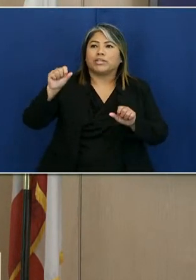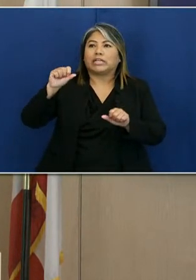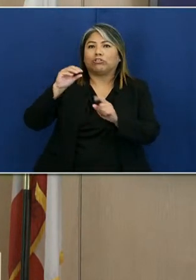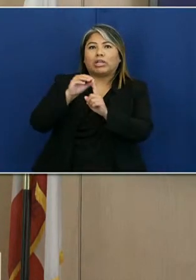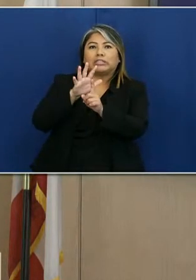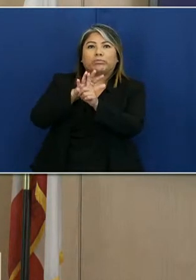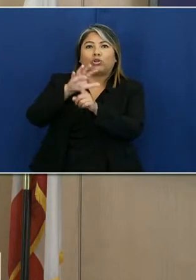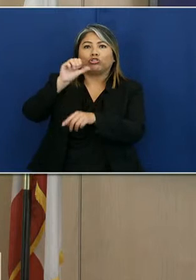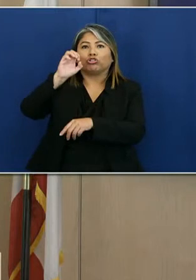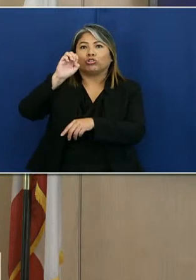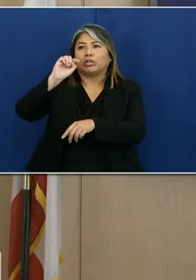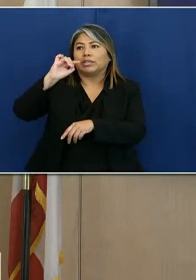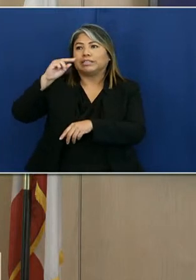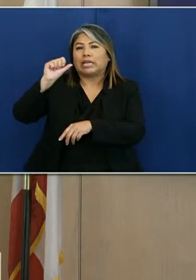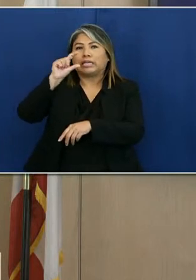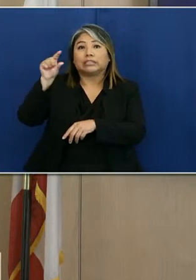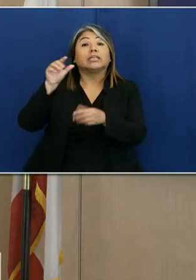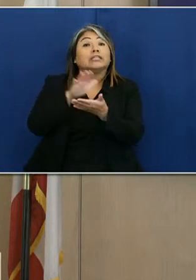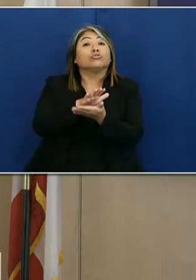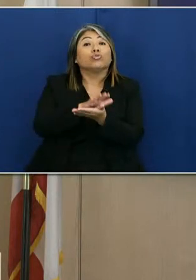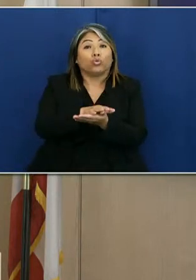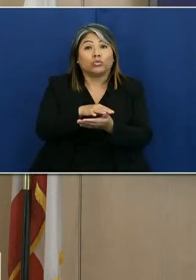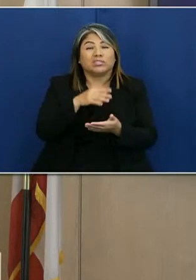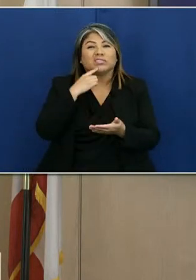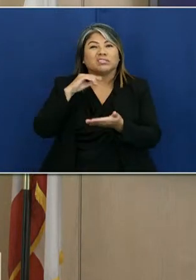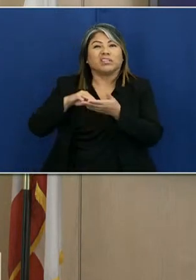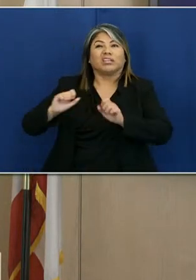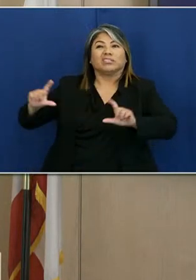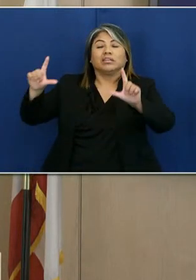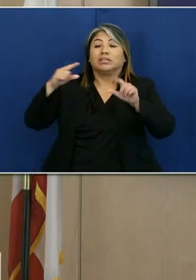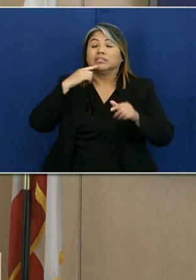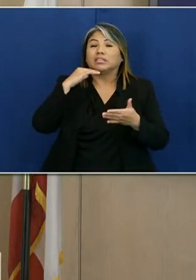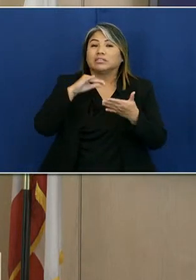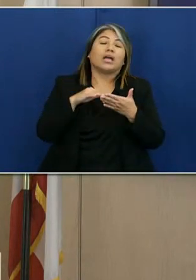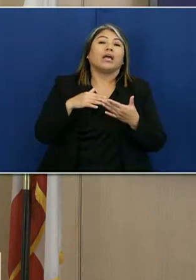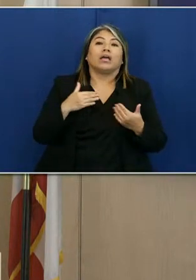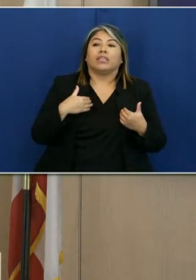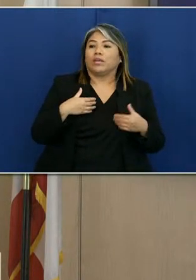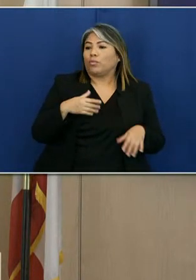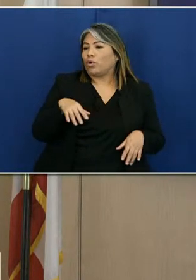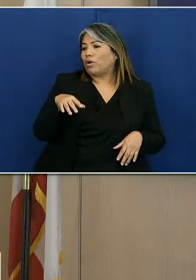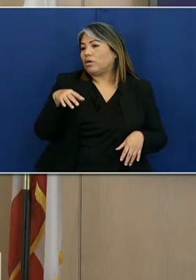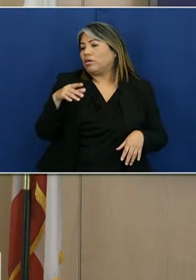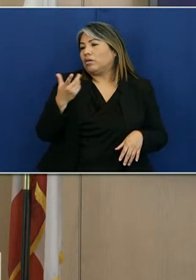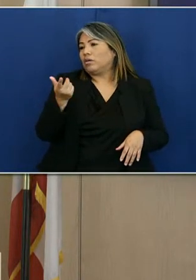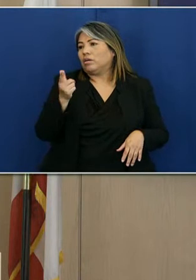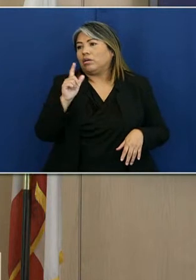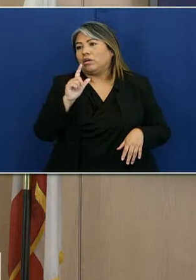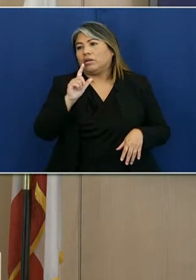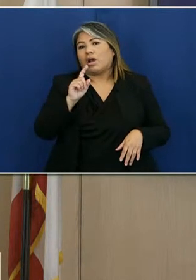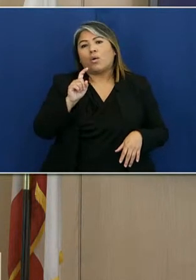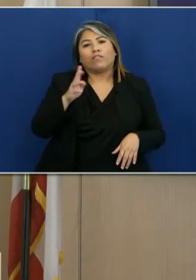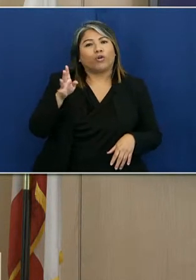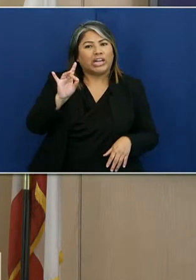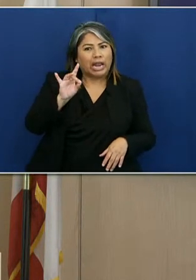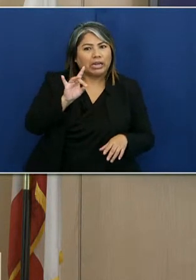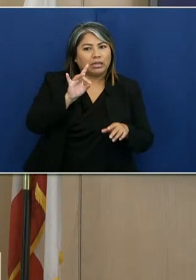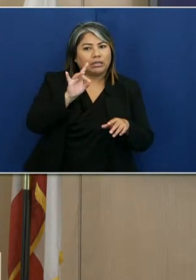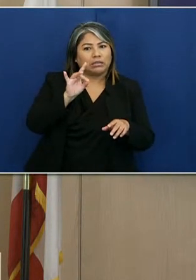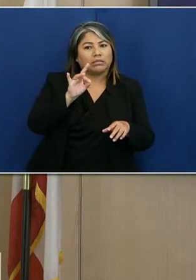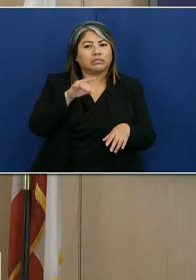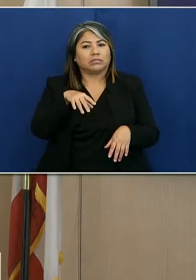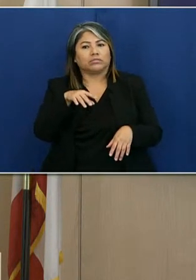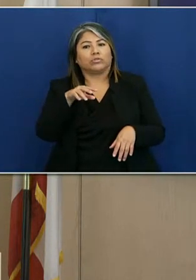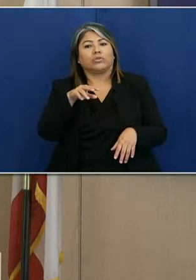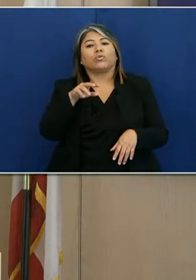Settings. This is in schools. It says that there were 2,848 exposures in the last 2 weeks.